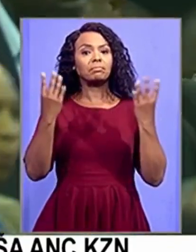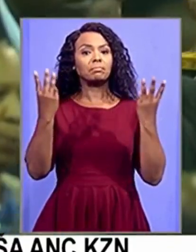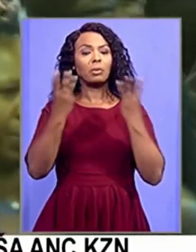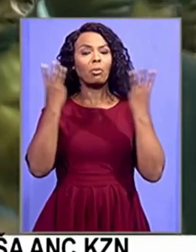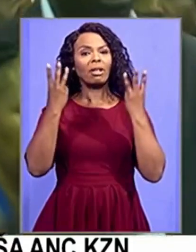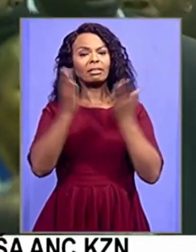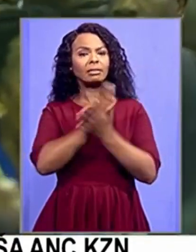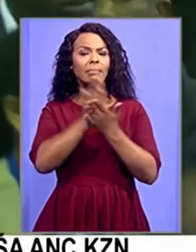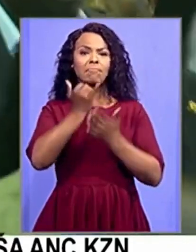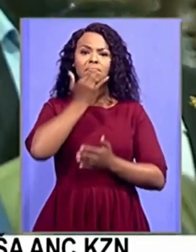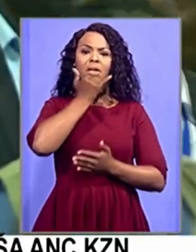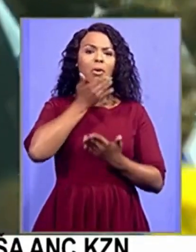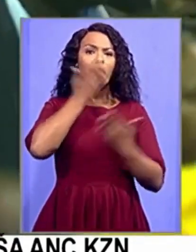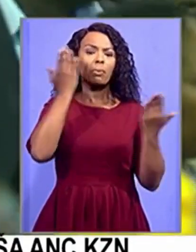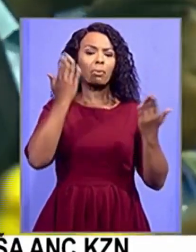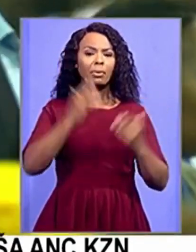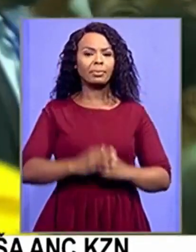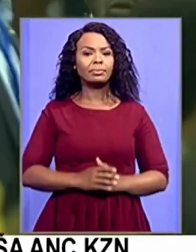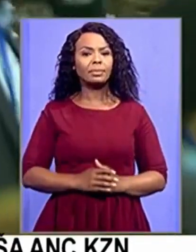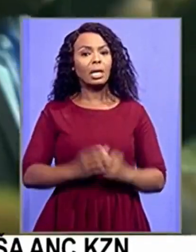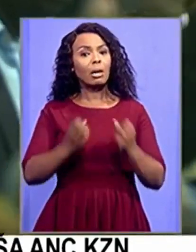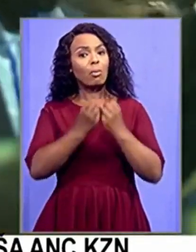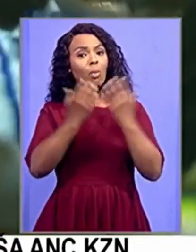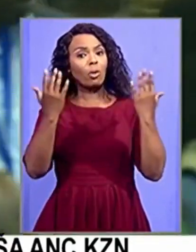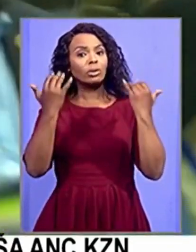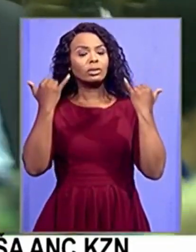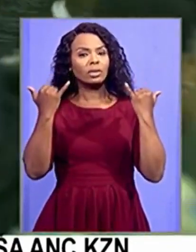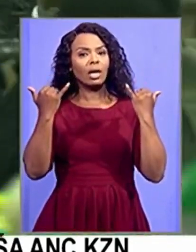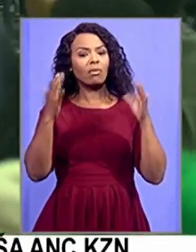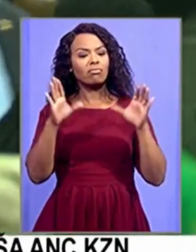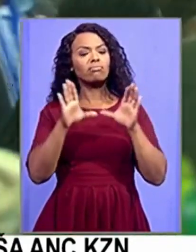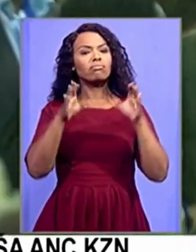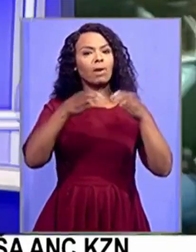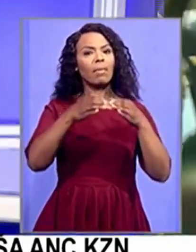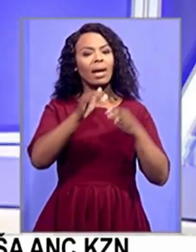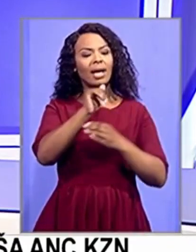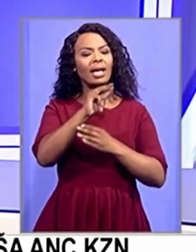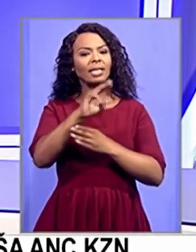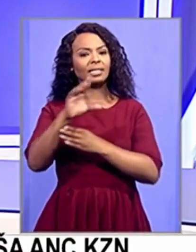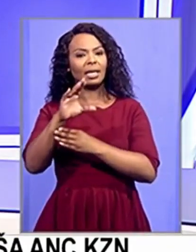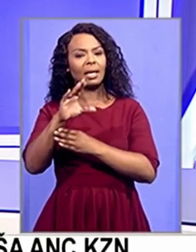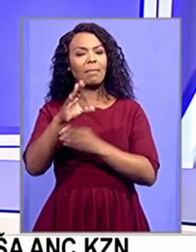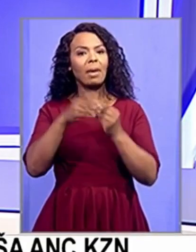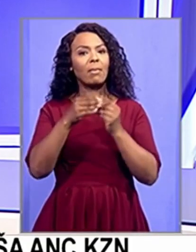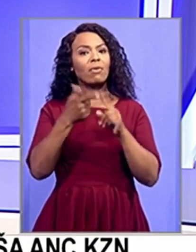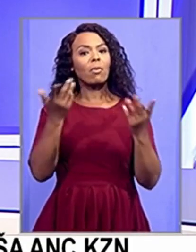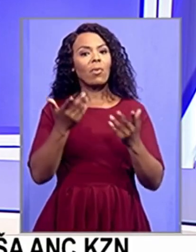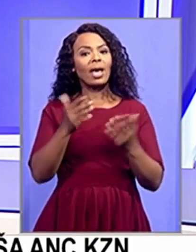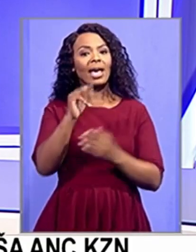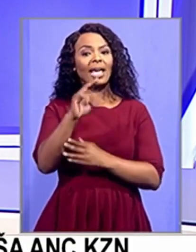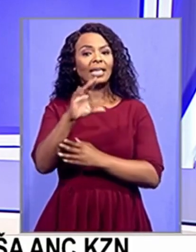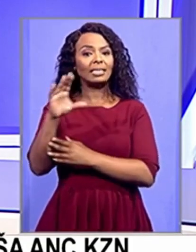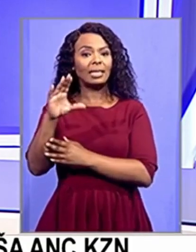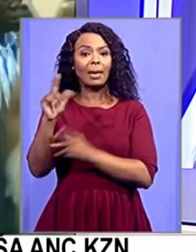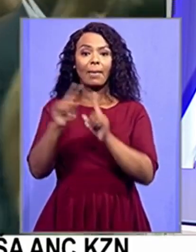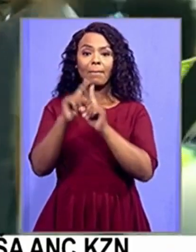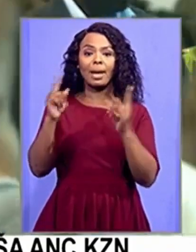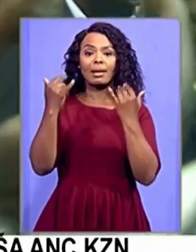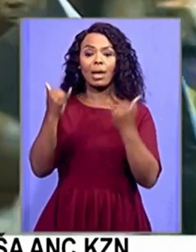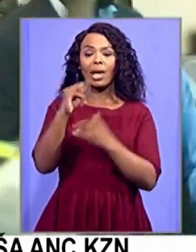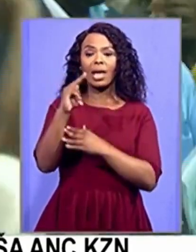thabago. Bontši jwa bona ke ba lephaga la ANC ka KZN. E fela ANC Northern Cape